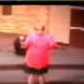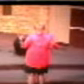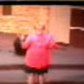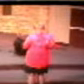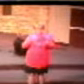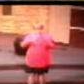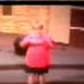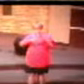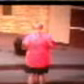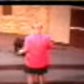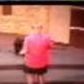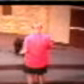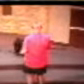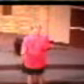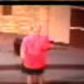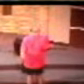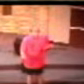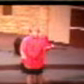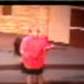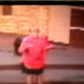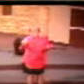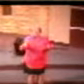back.